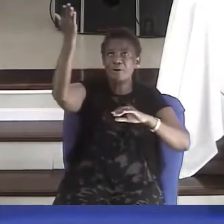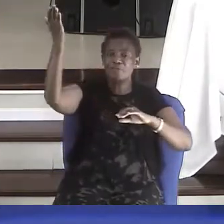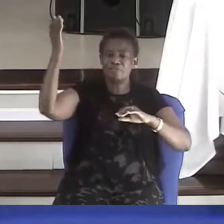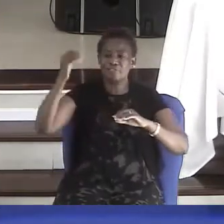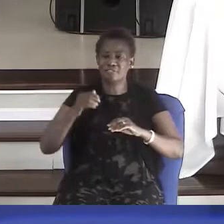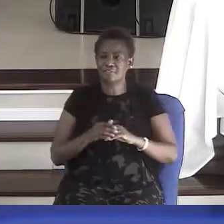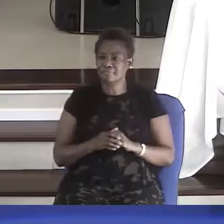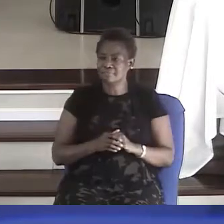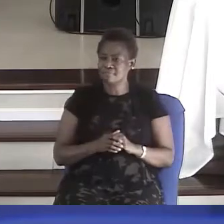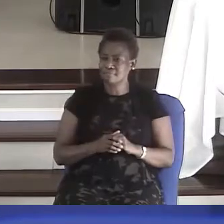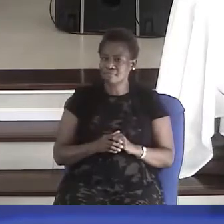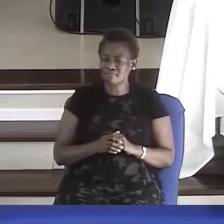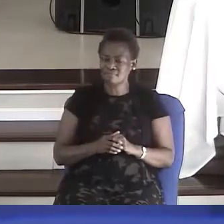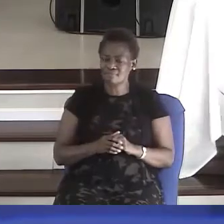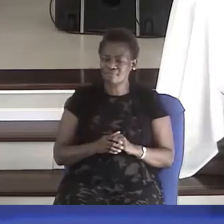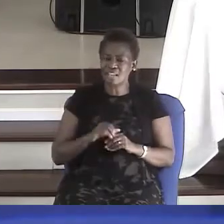replay